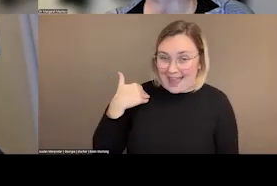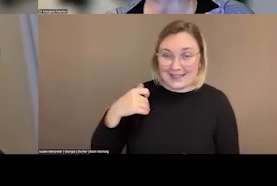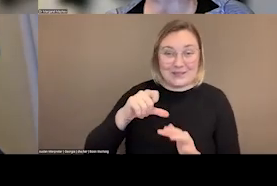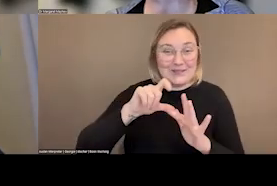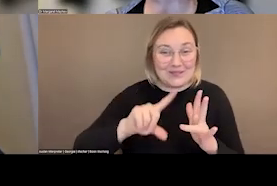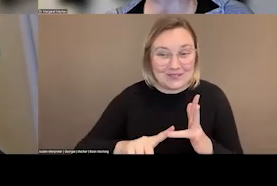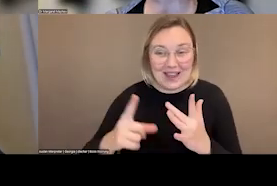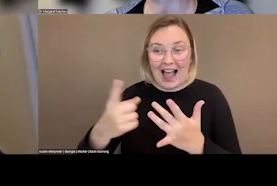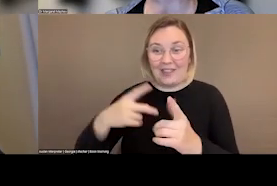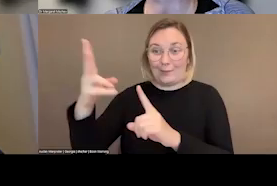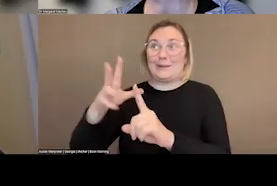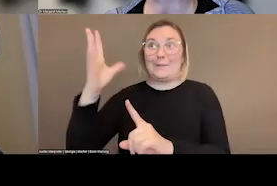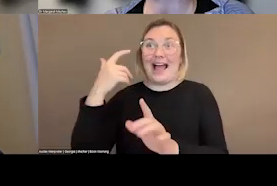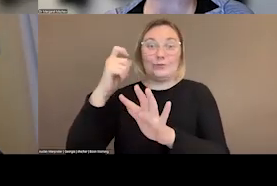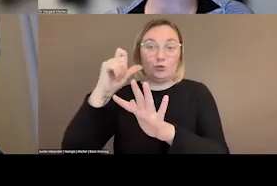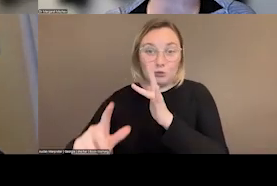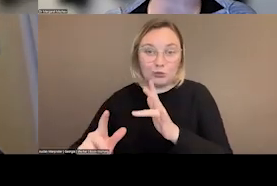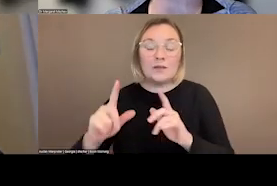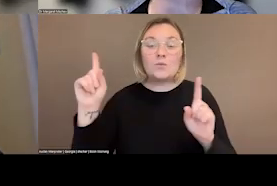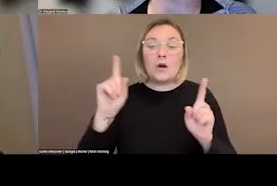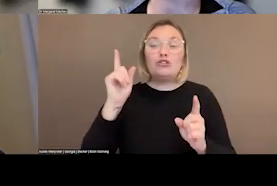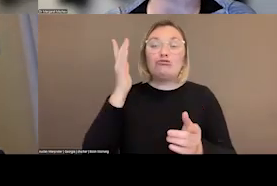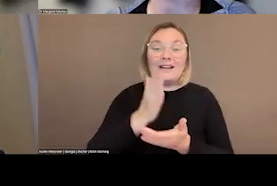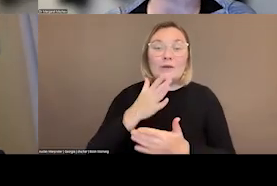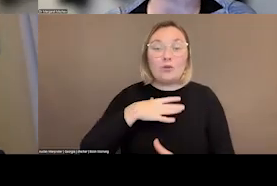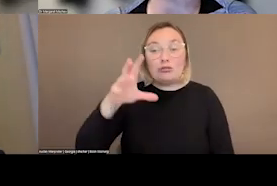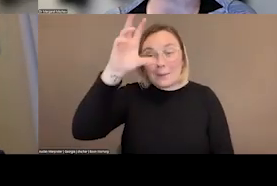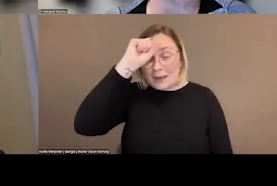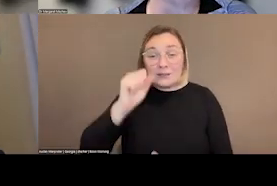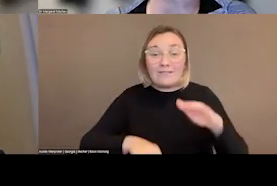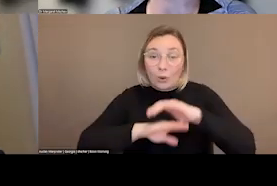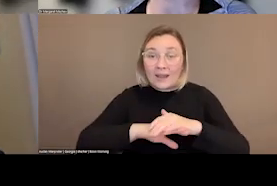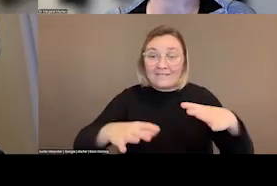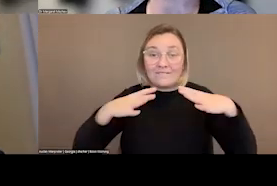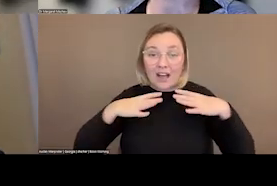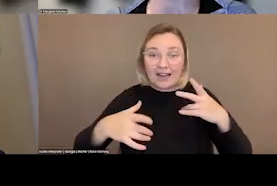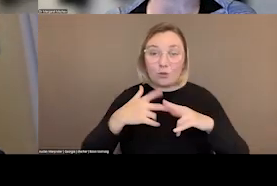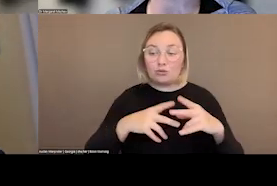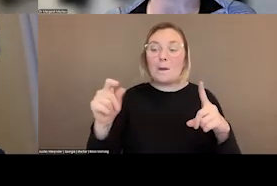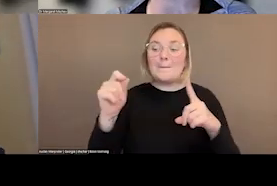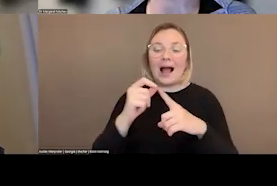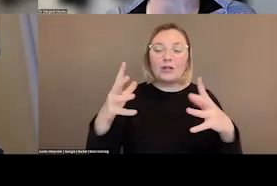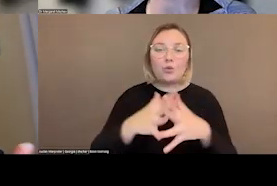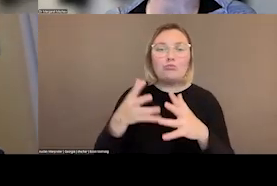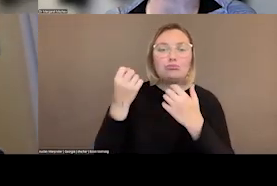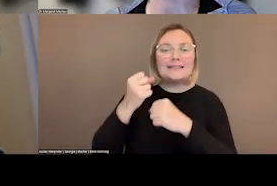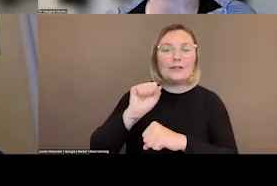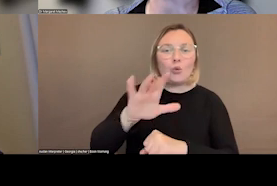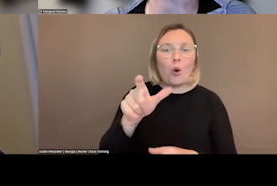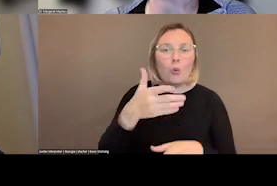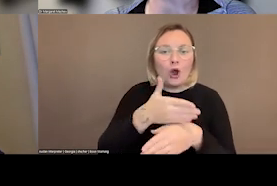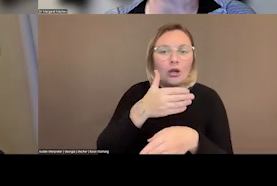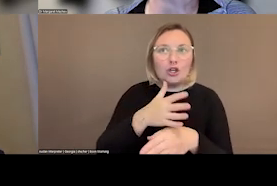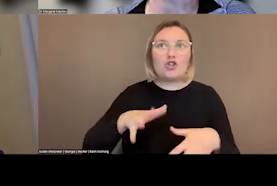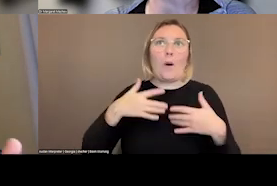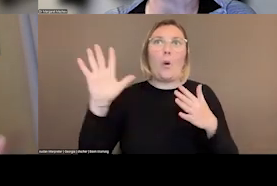that I've seen have done it. It's you just really want to remember it's totally fine if you'd like to password protect your work so that not everyone can see